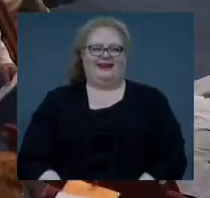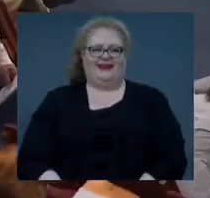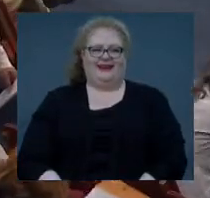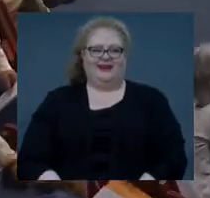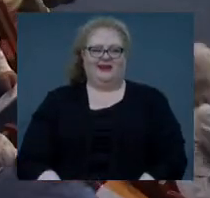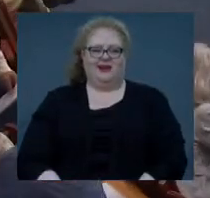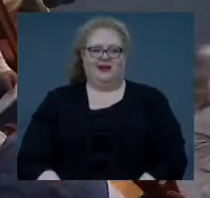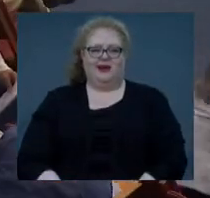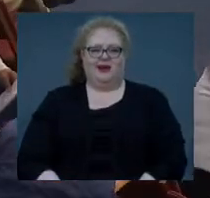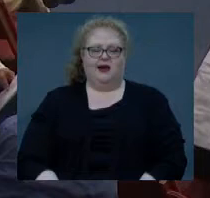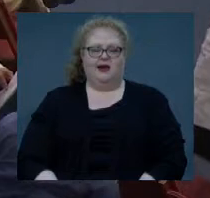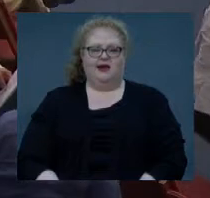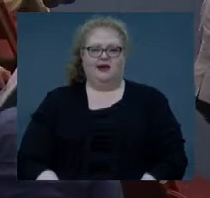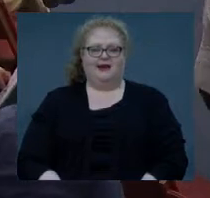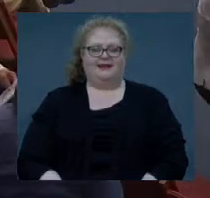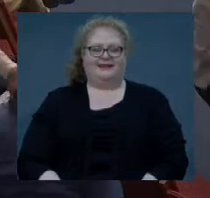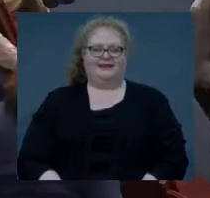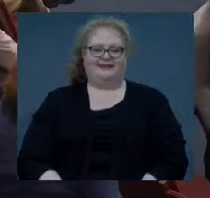Yes.